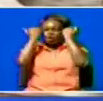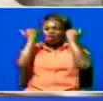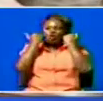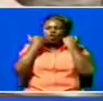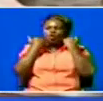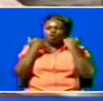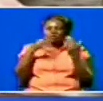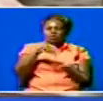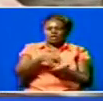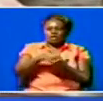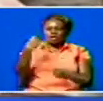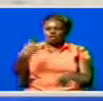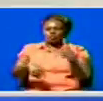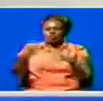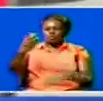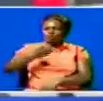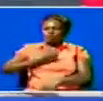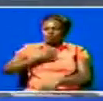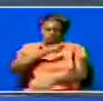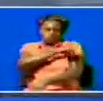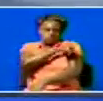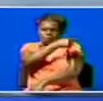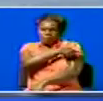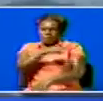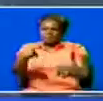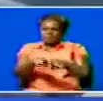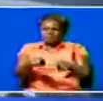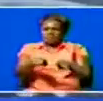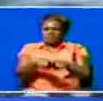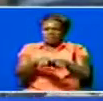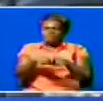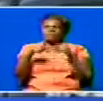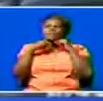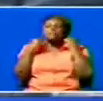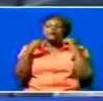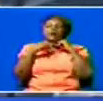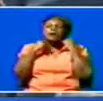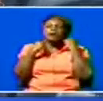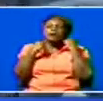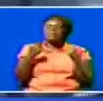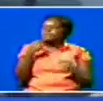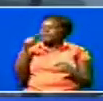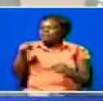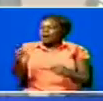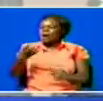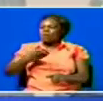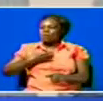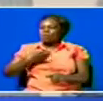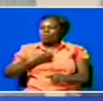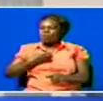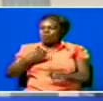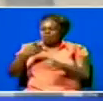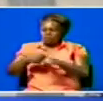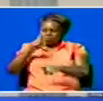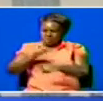the ownership of the Catholic hospital, which is also being claimed by Reverend William Fryder. From